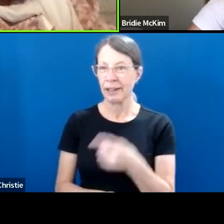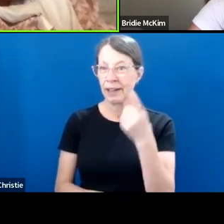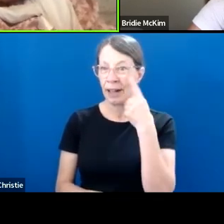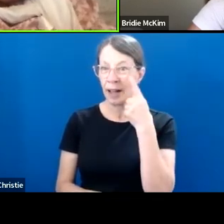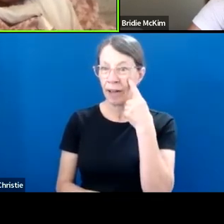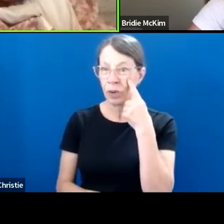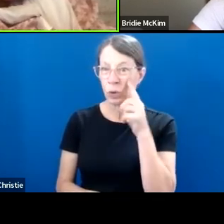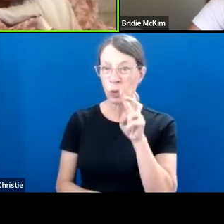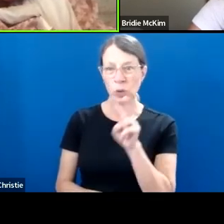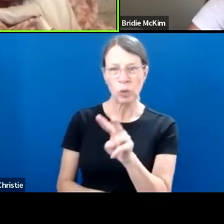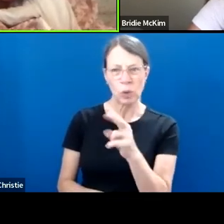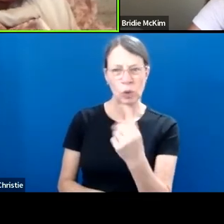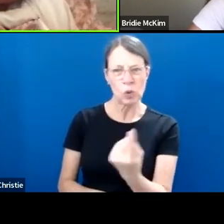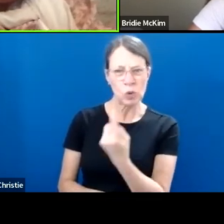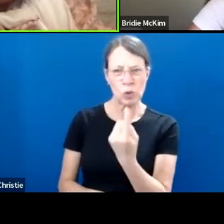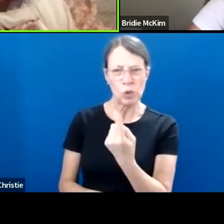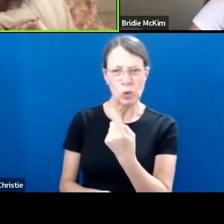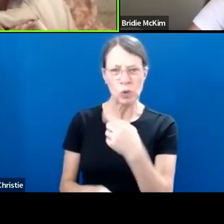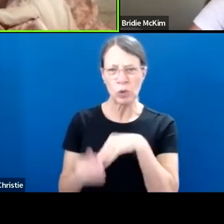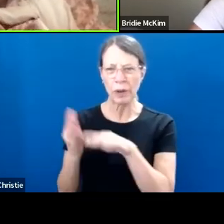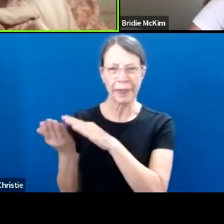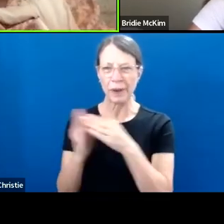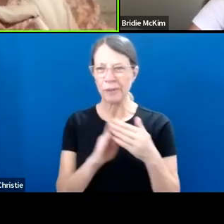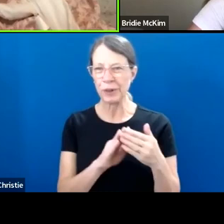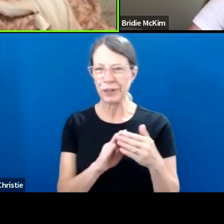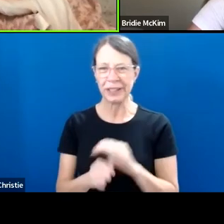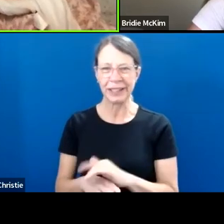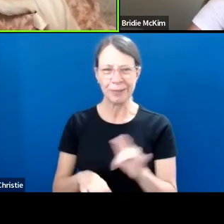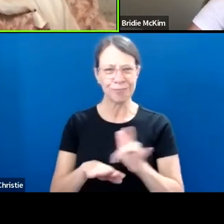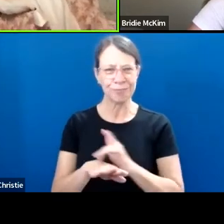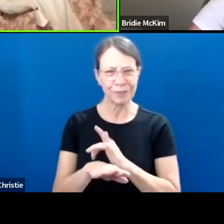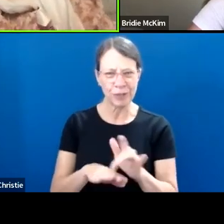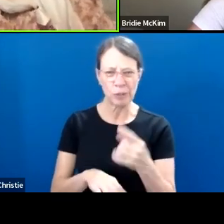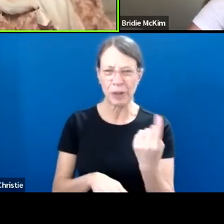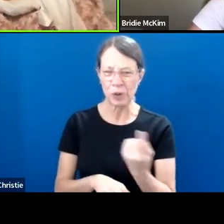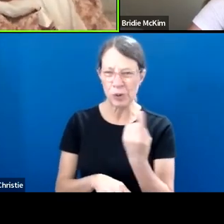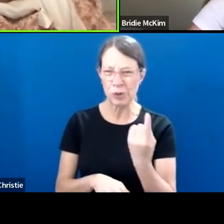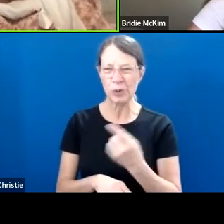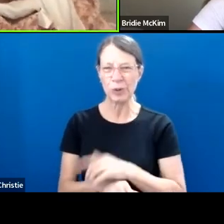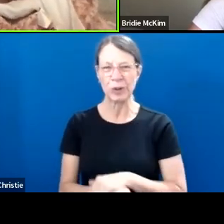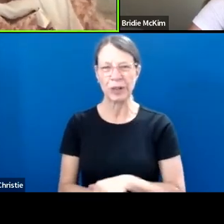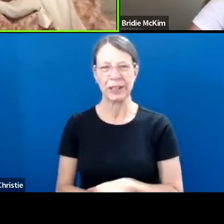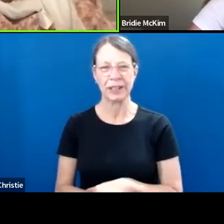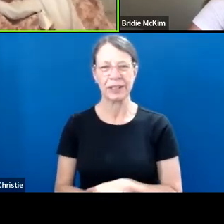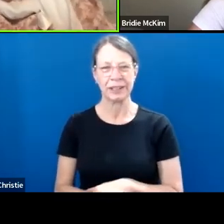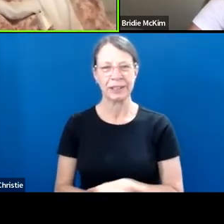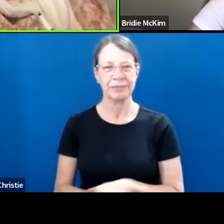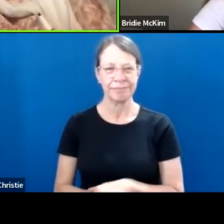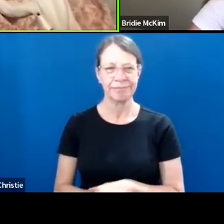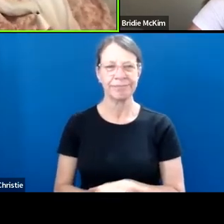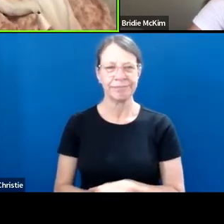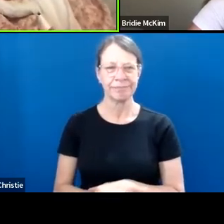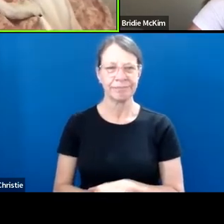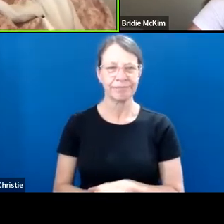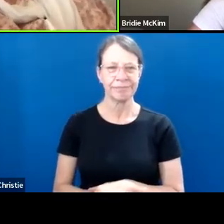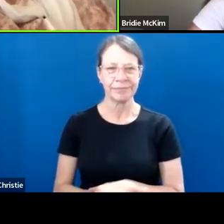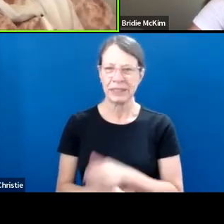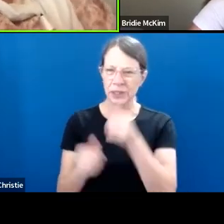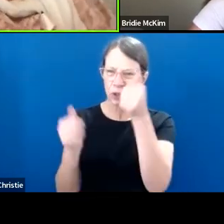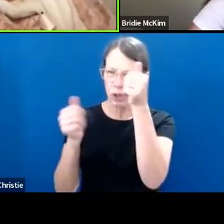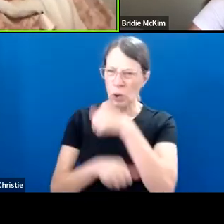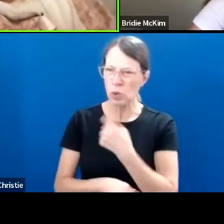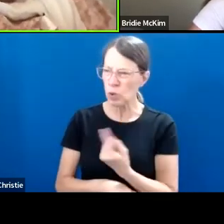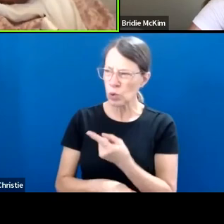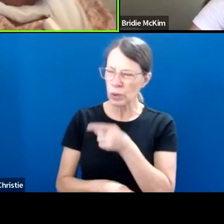our community who are doing this great work, and familiarize yourself with who they